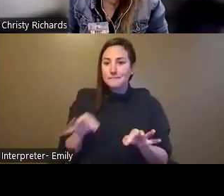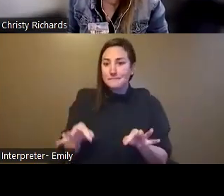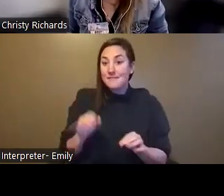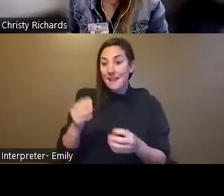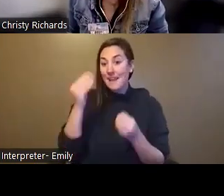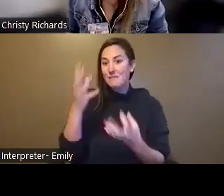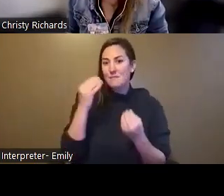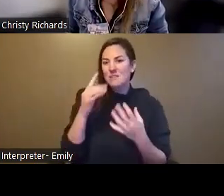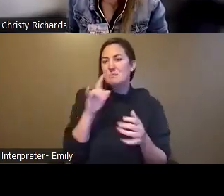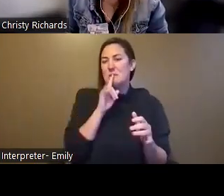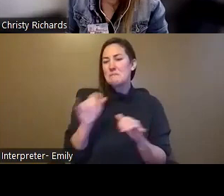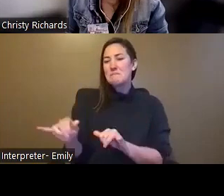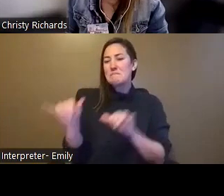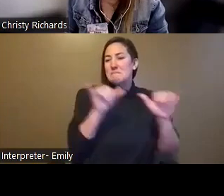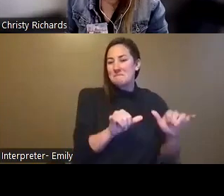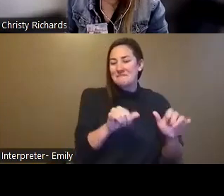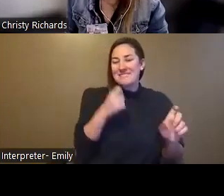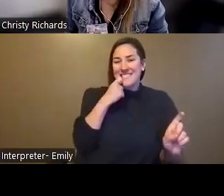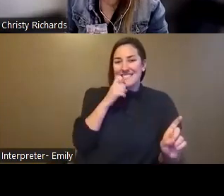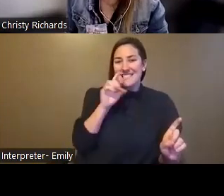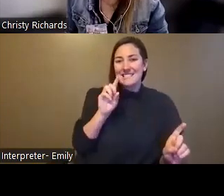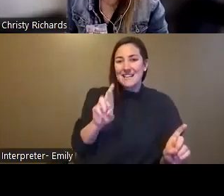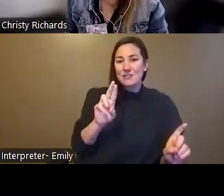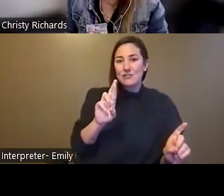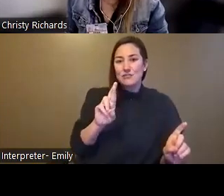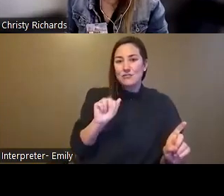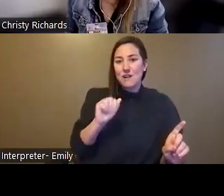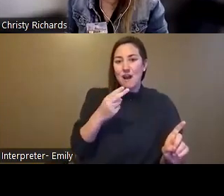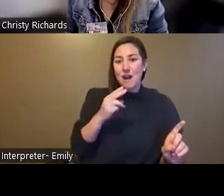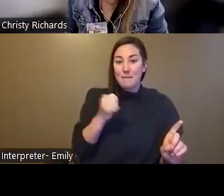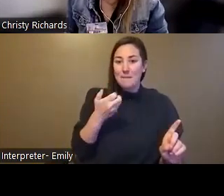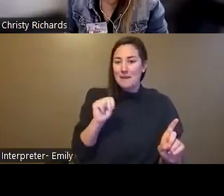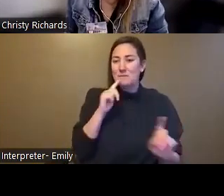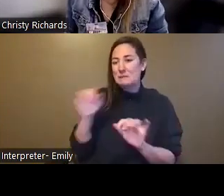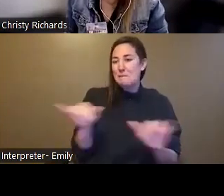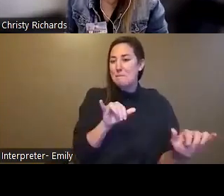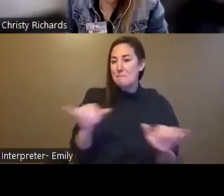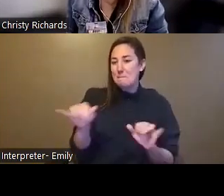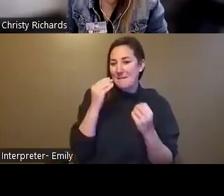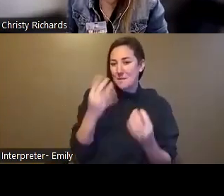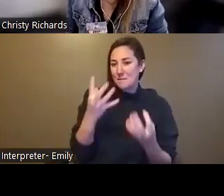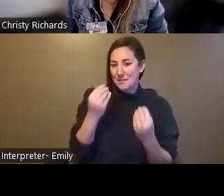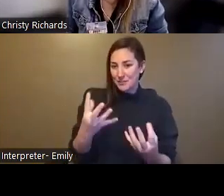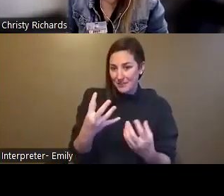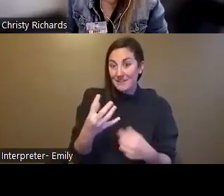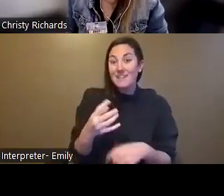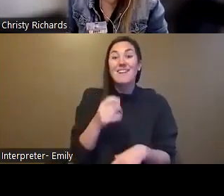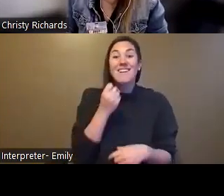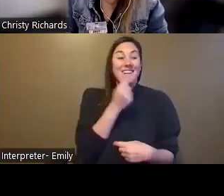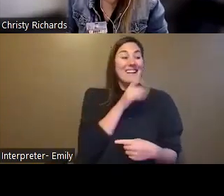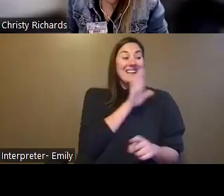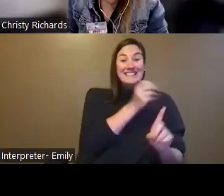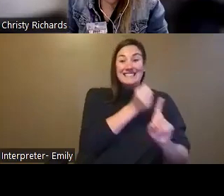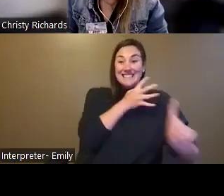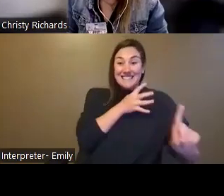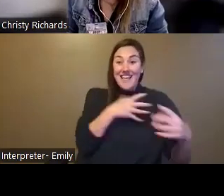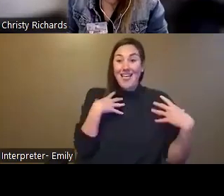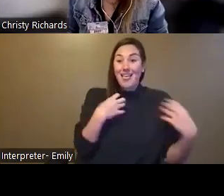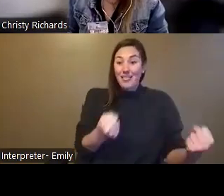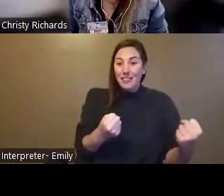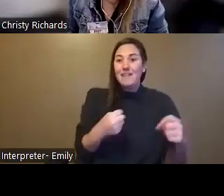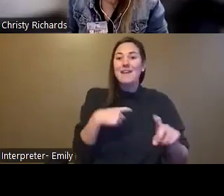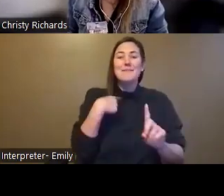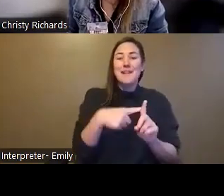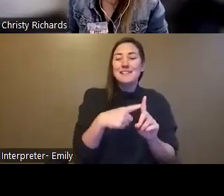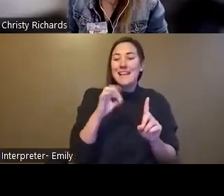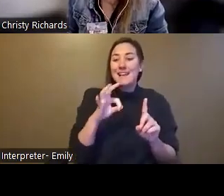be very similar to what Dr. Rahman just gave. But hearing that health information from different sources said